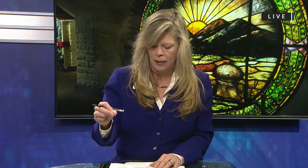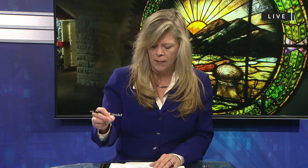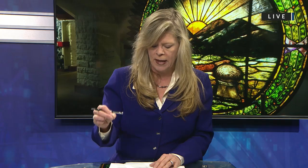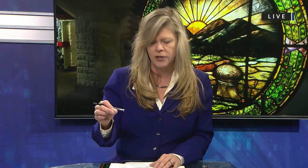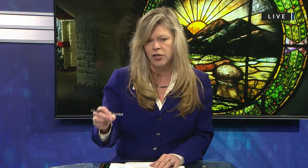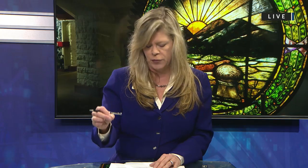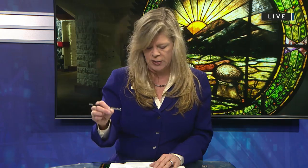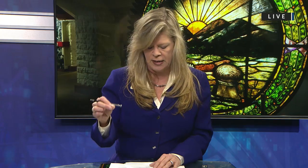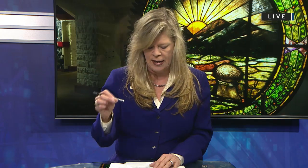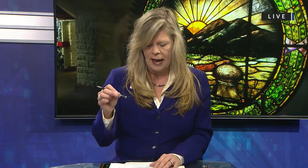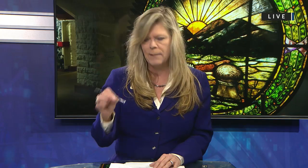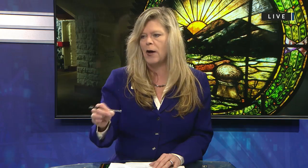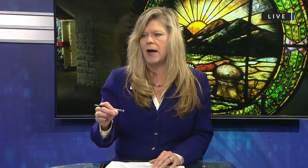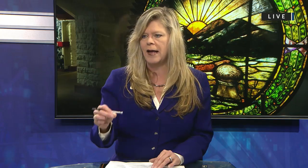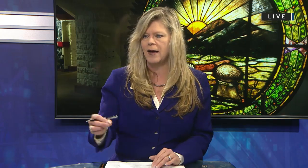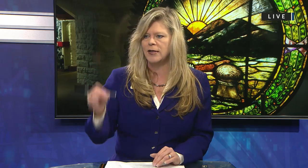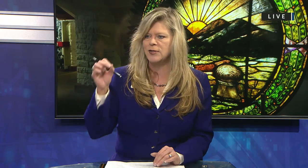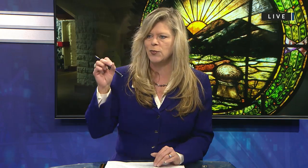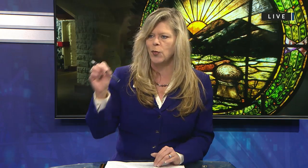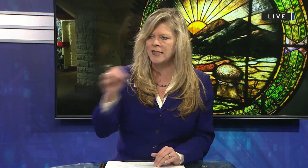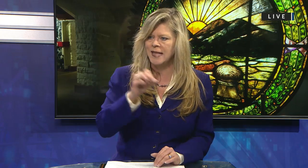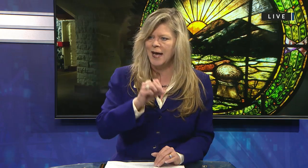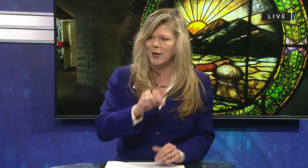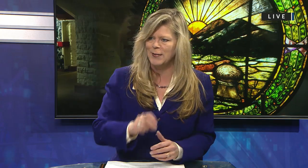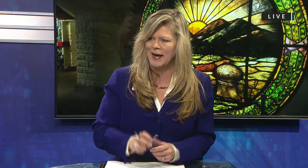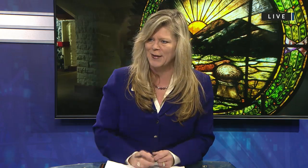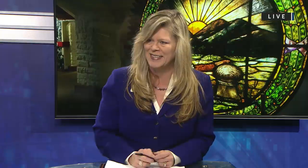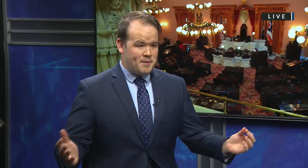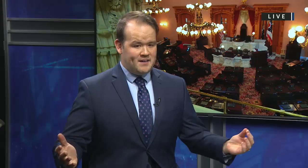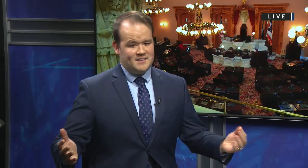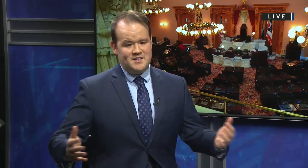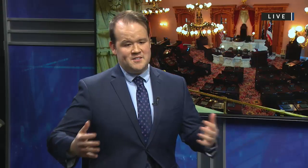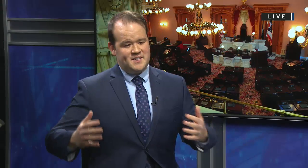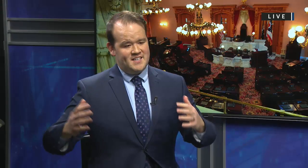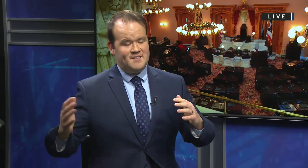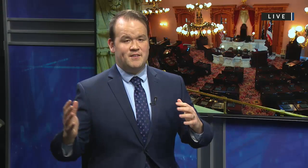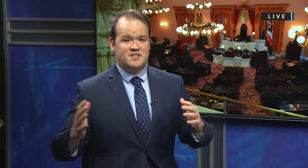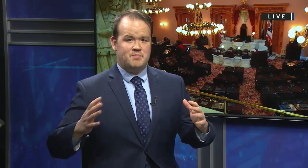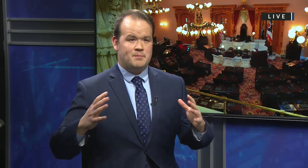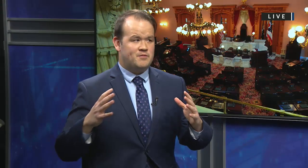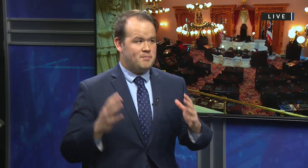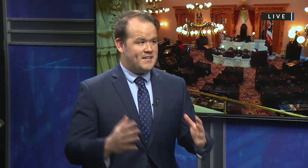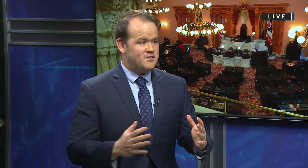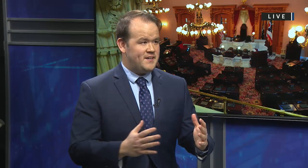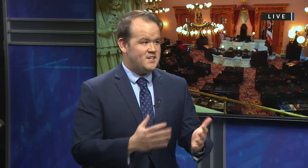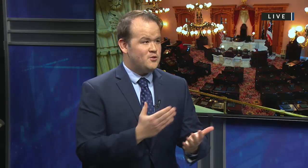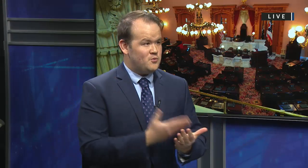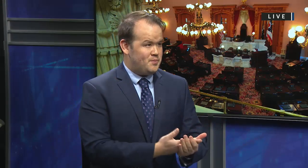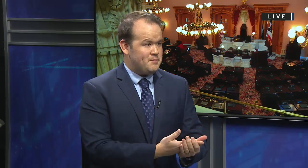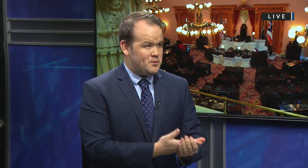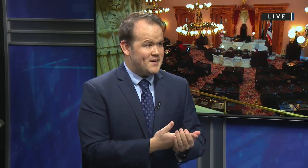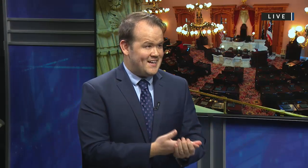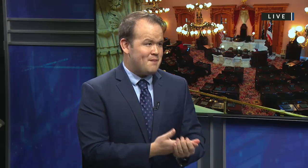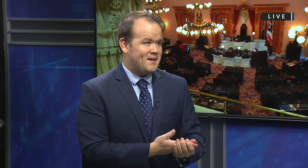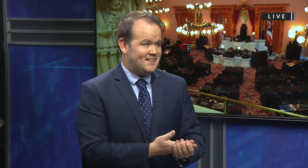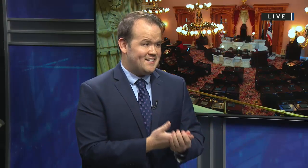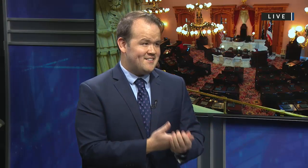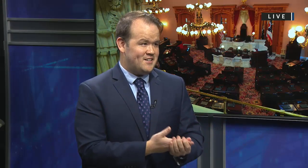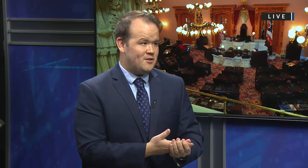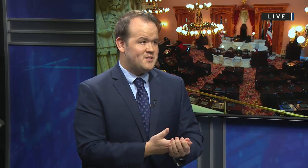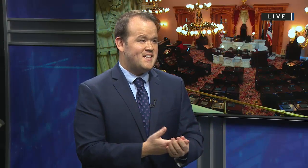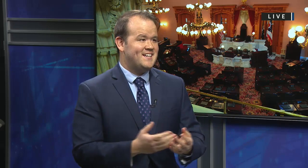Mahoning, Columbiana, Jefferson, and Belmont counties. What's that all about? So apparently you're seeing an influx of people from Pennsylvania, people who cannot